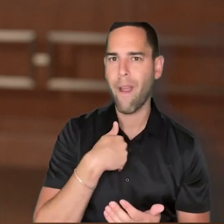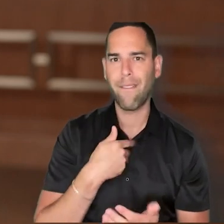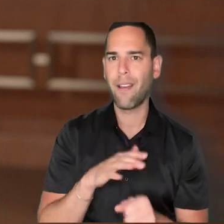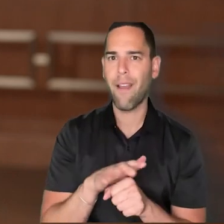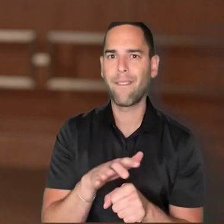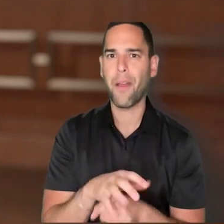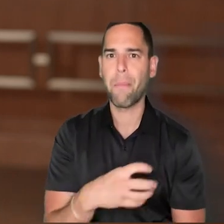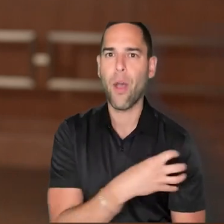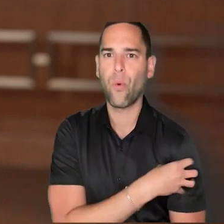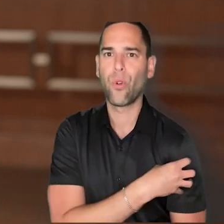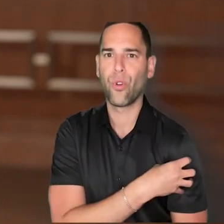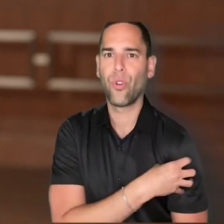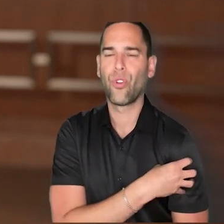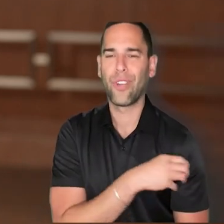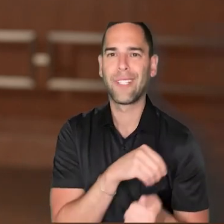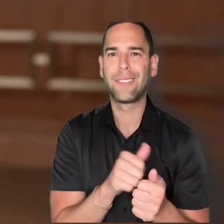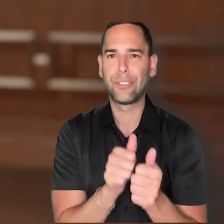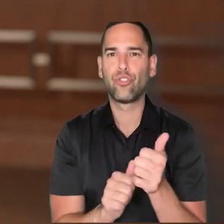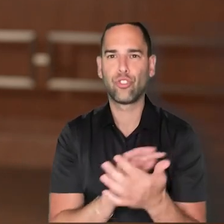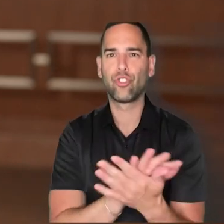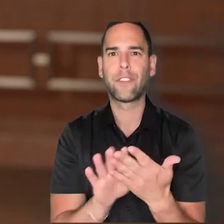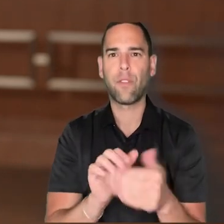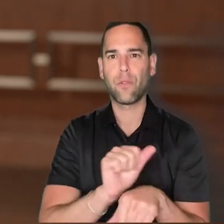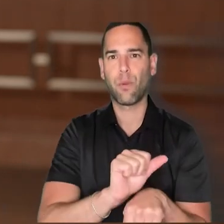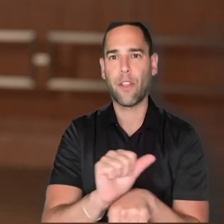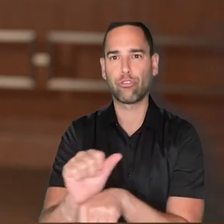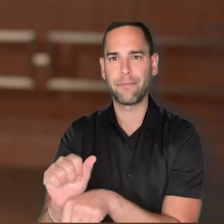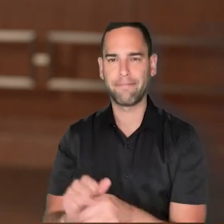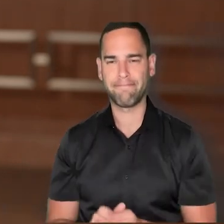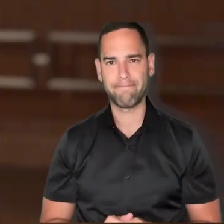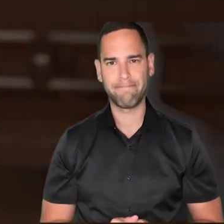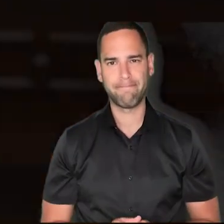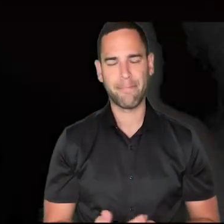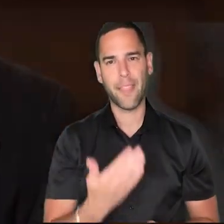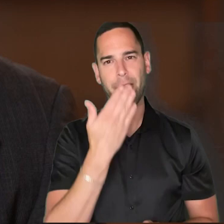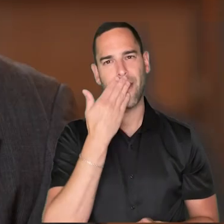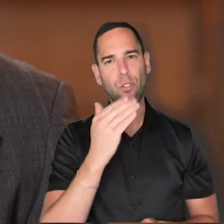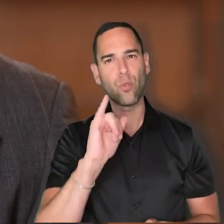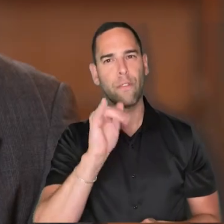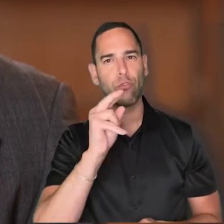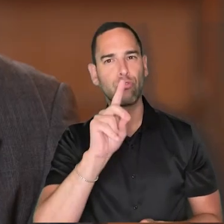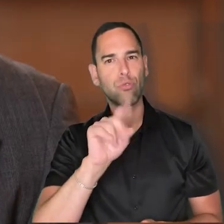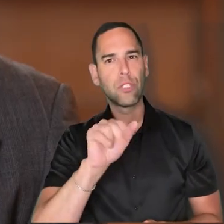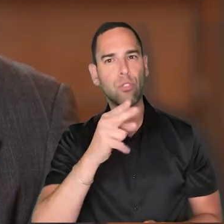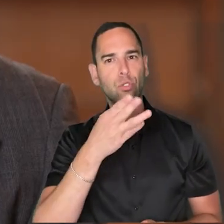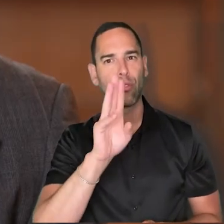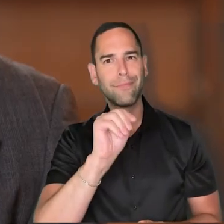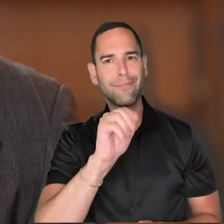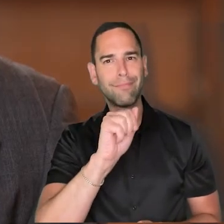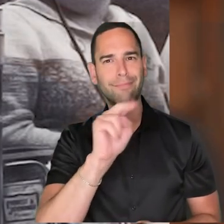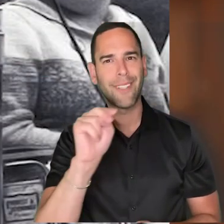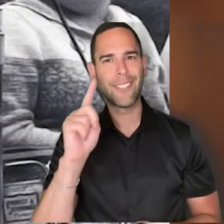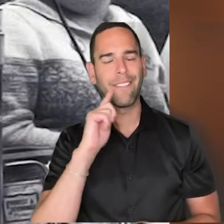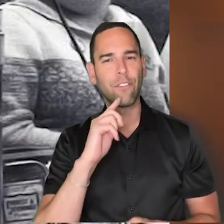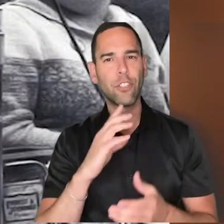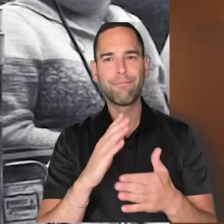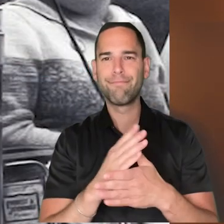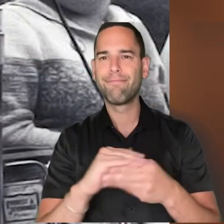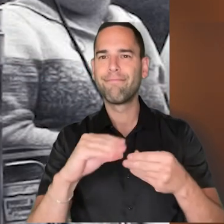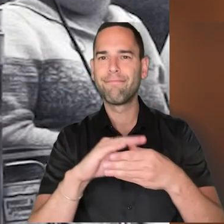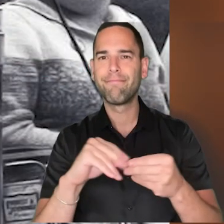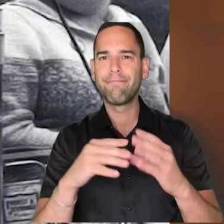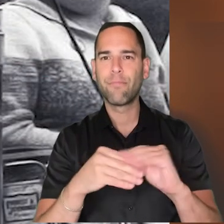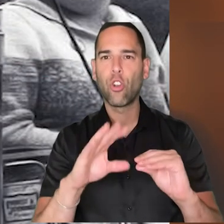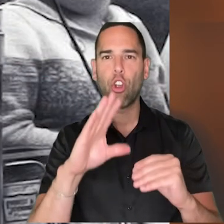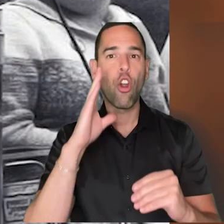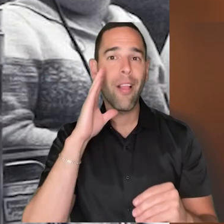by our not having enough power within these different professions. Thank you to Judy Heumann for sharing with us